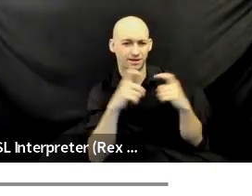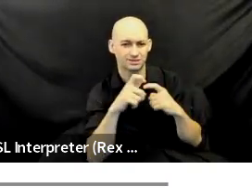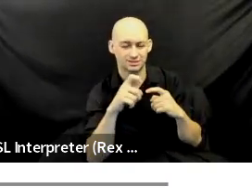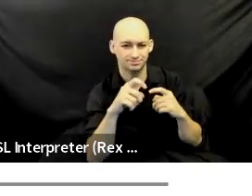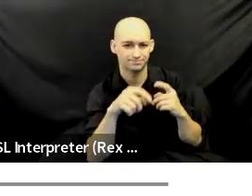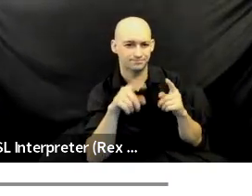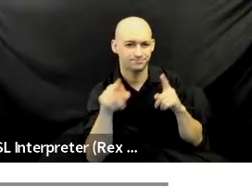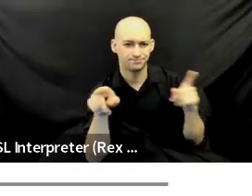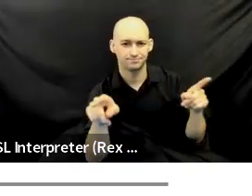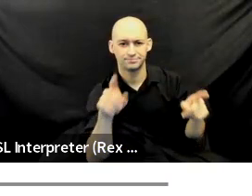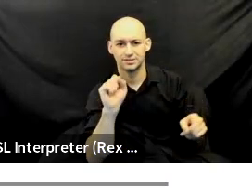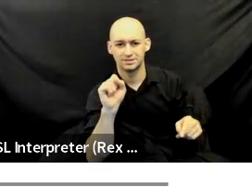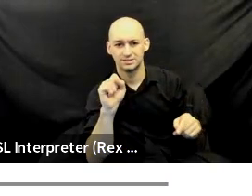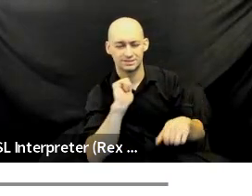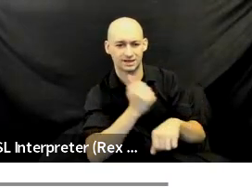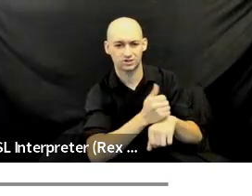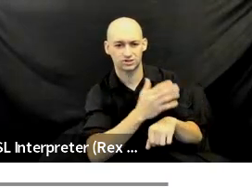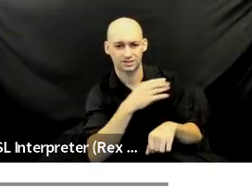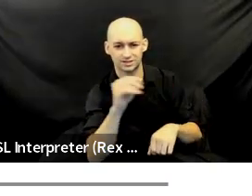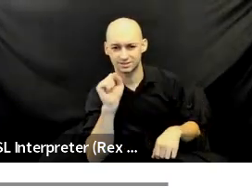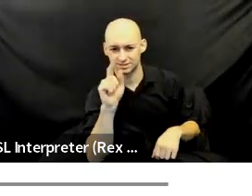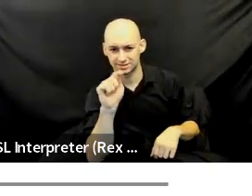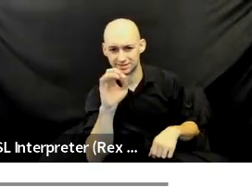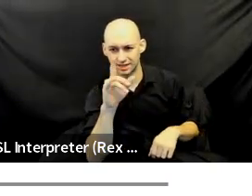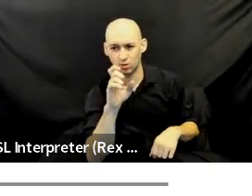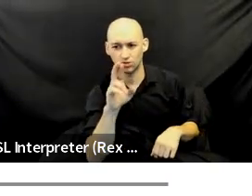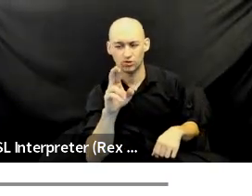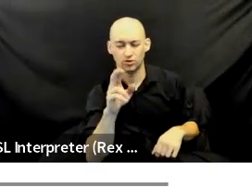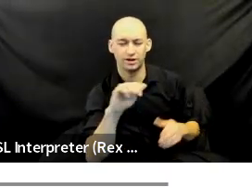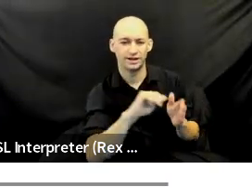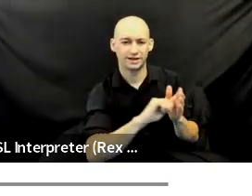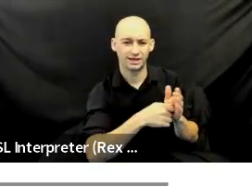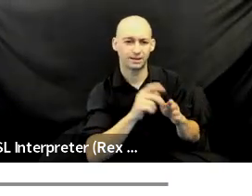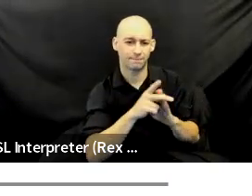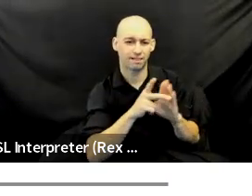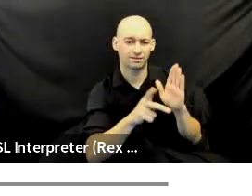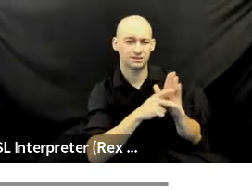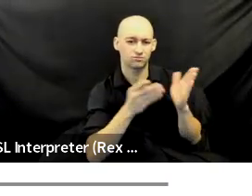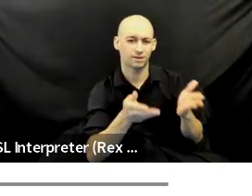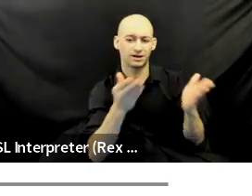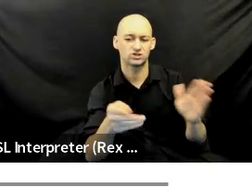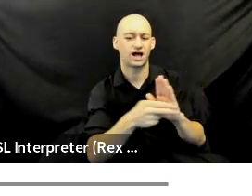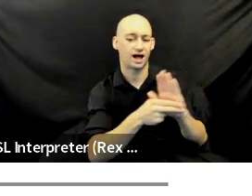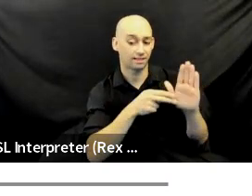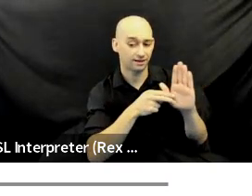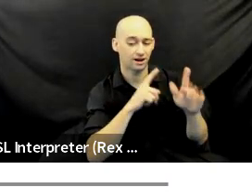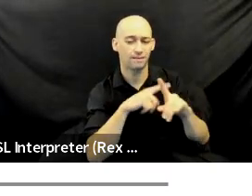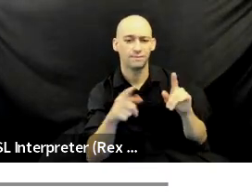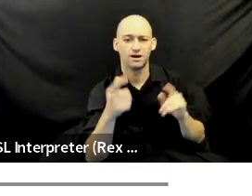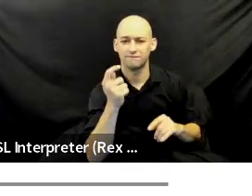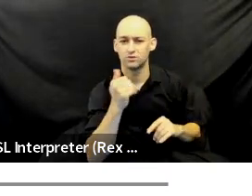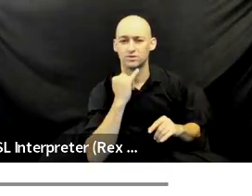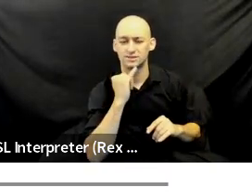potential stations and stakeholders. Some key policy recommendations are highlighted on the slide, but a few of them are: